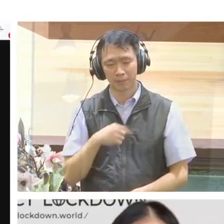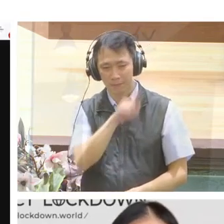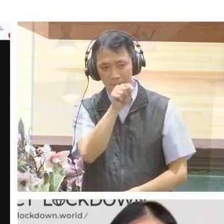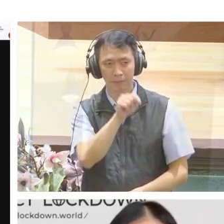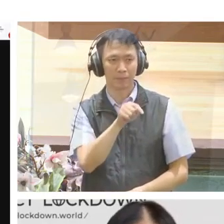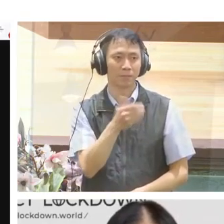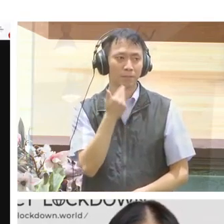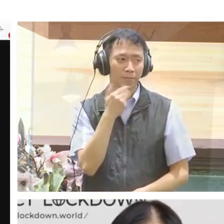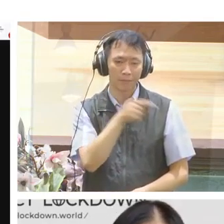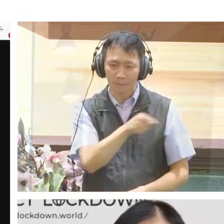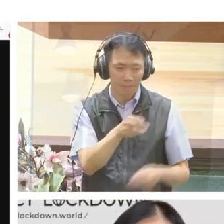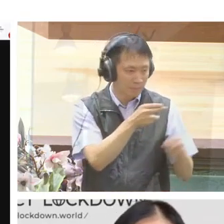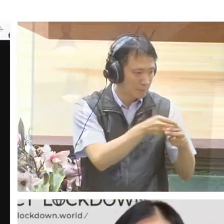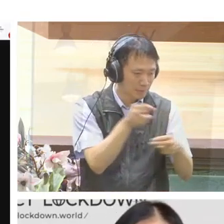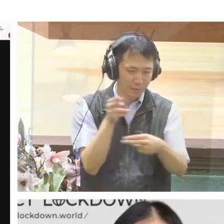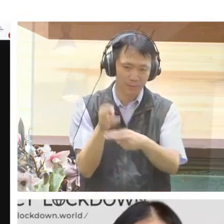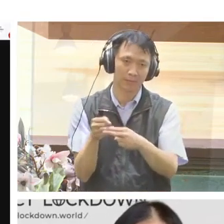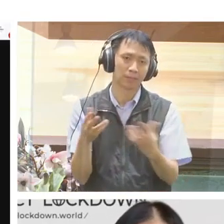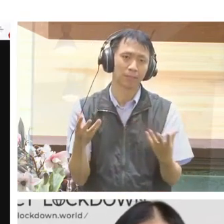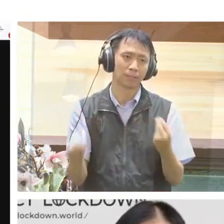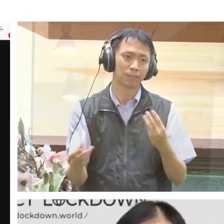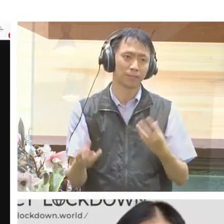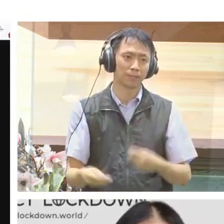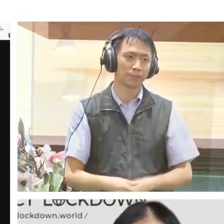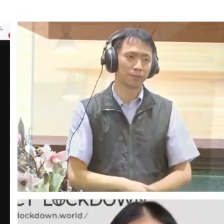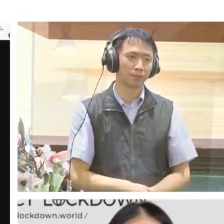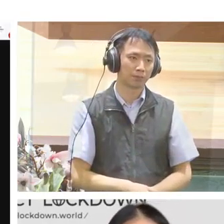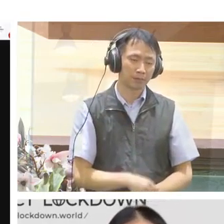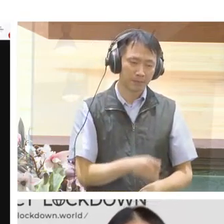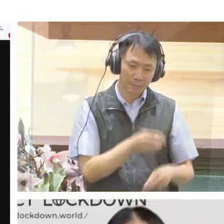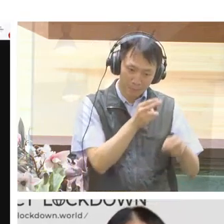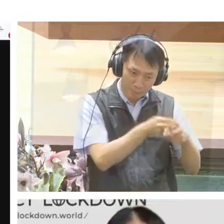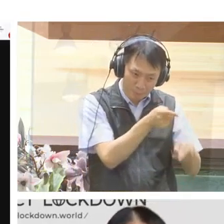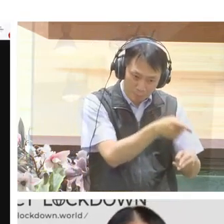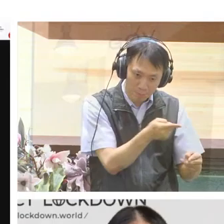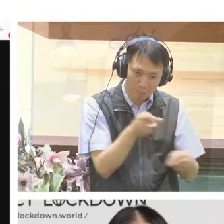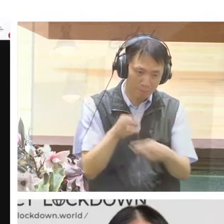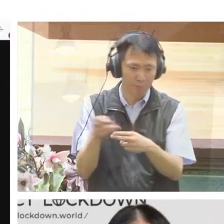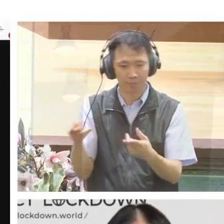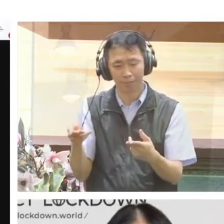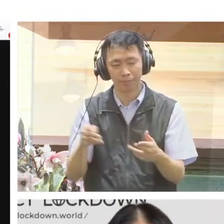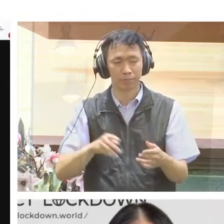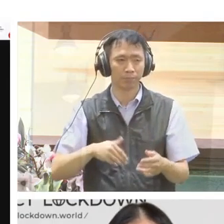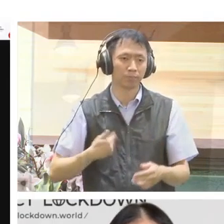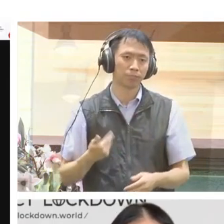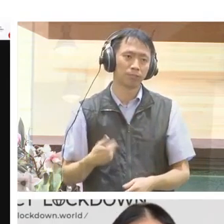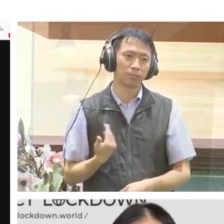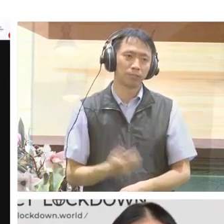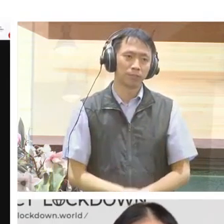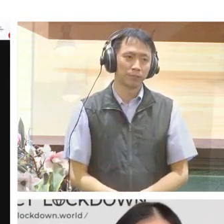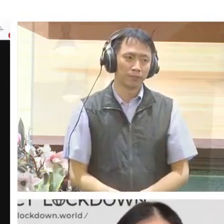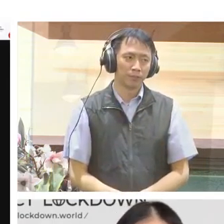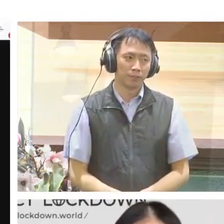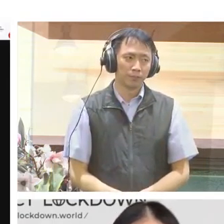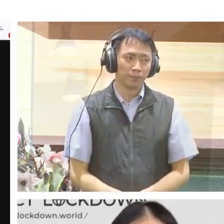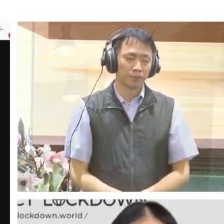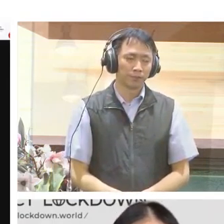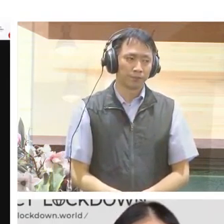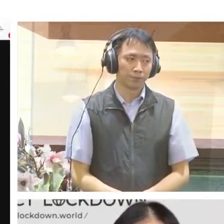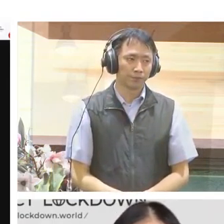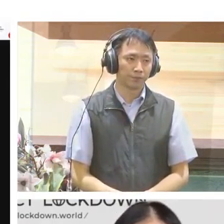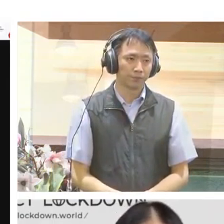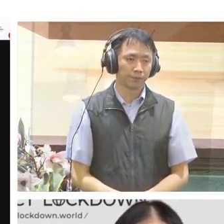we use the official one. And we also found announcement in PRC sometimes unclear, because most of them